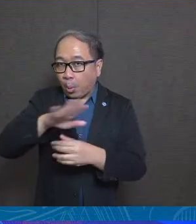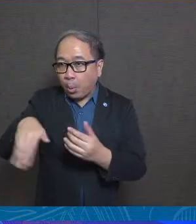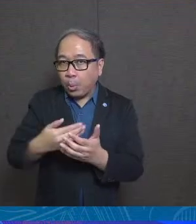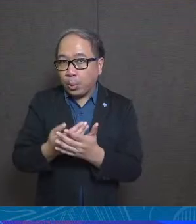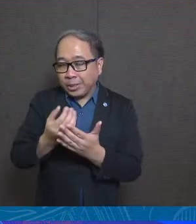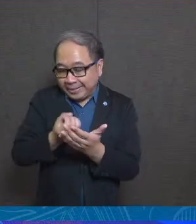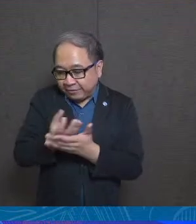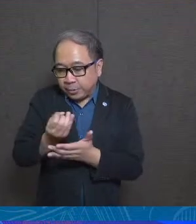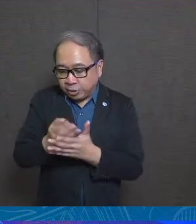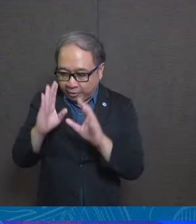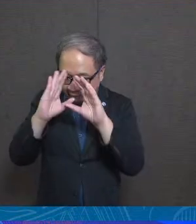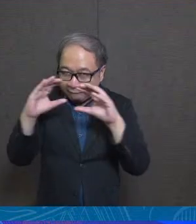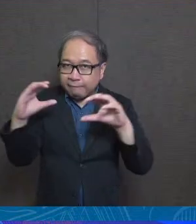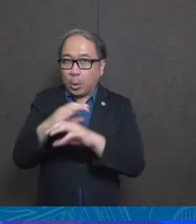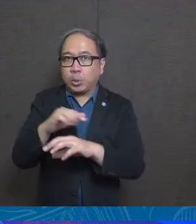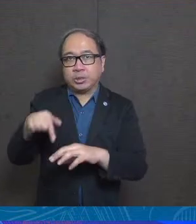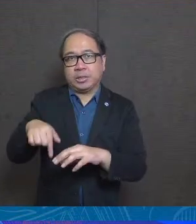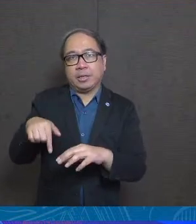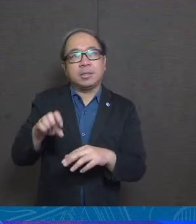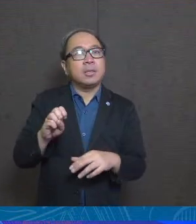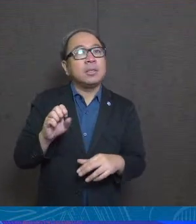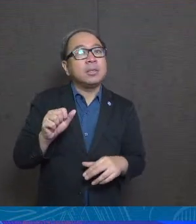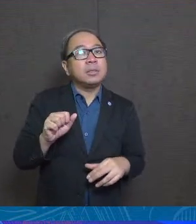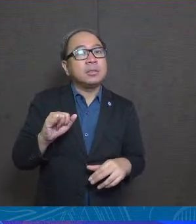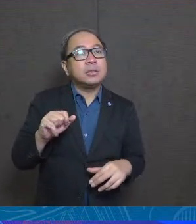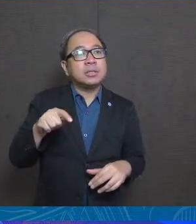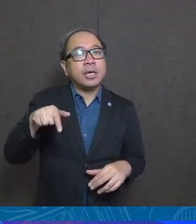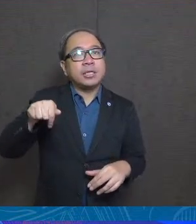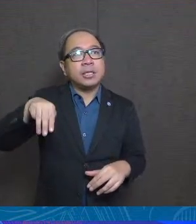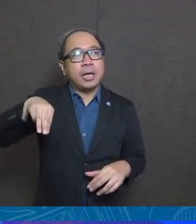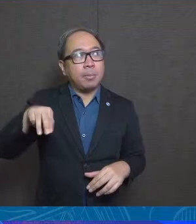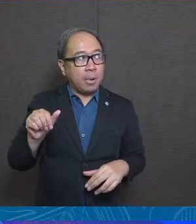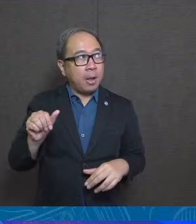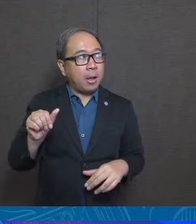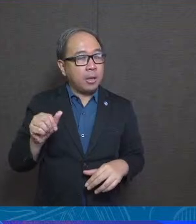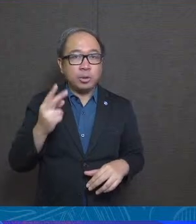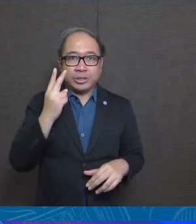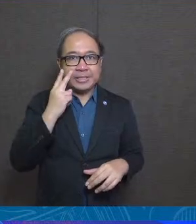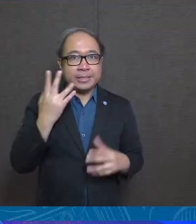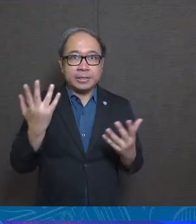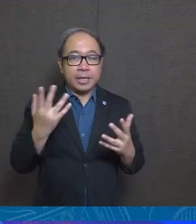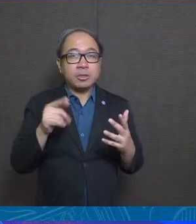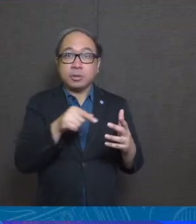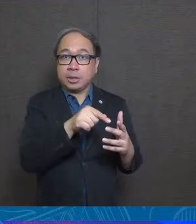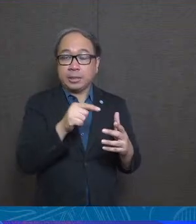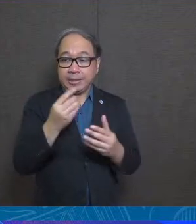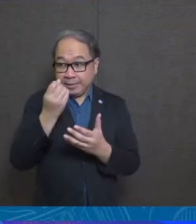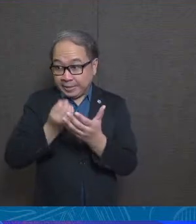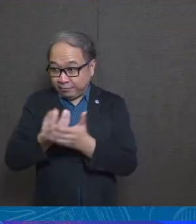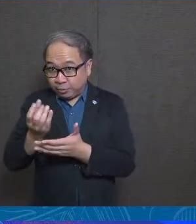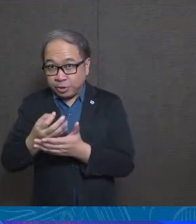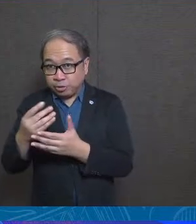not only the information itself, but you can plot such information on the map.